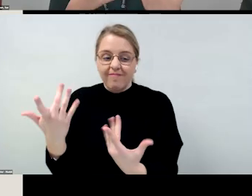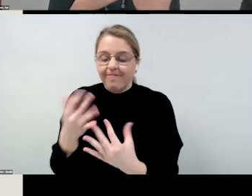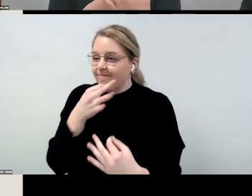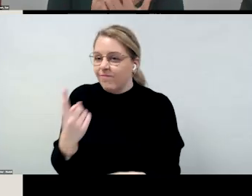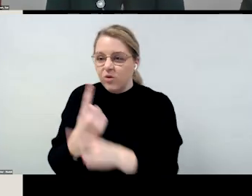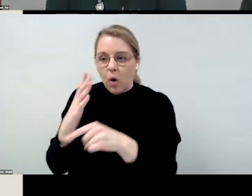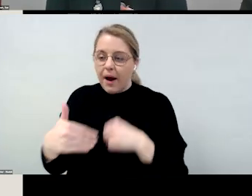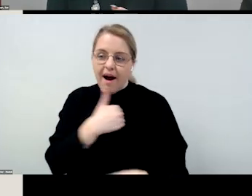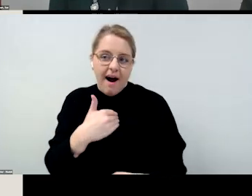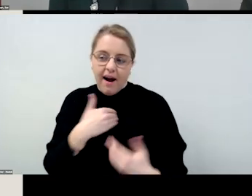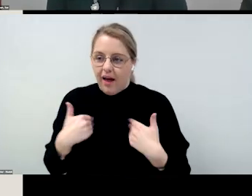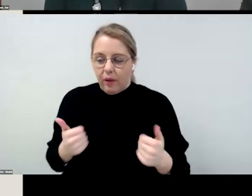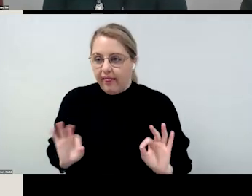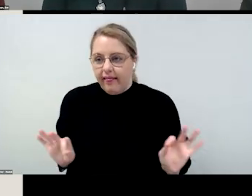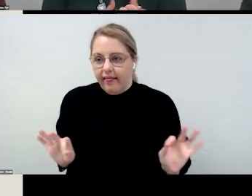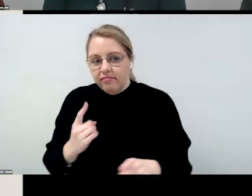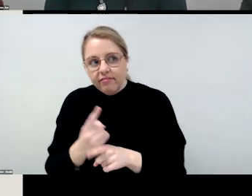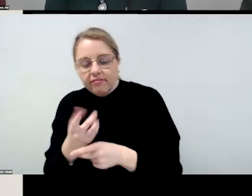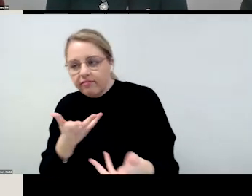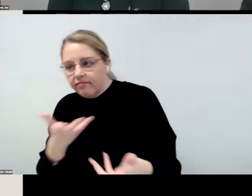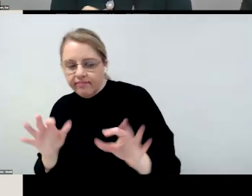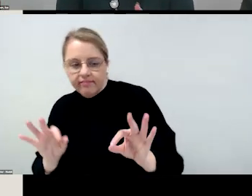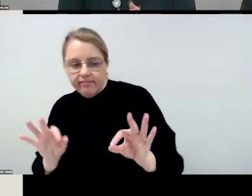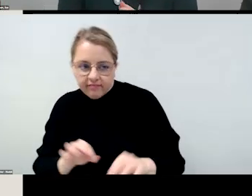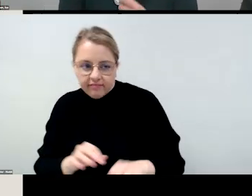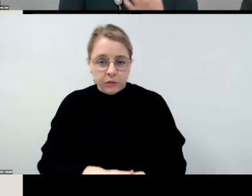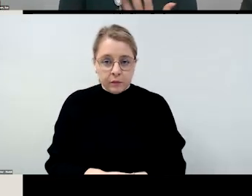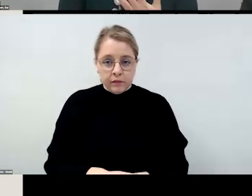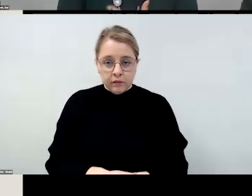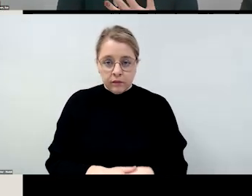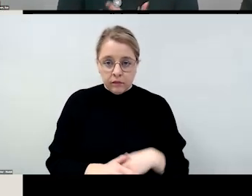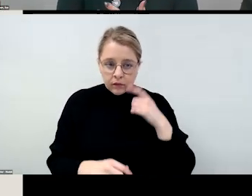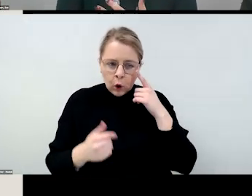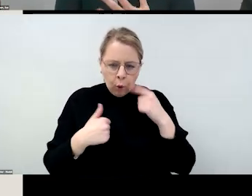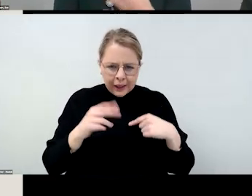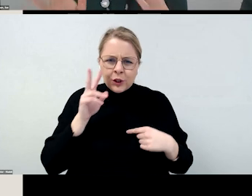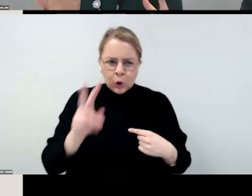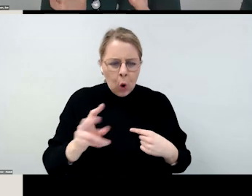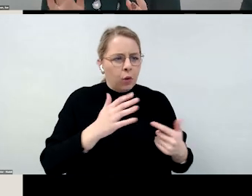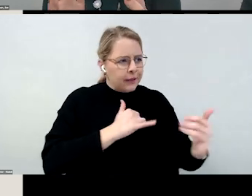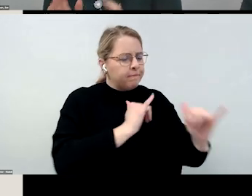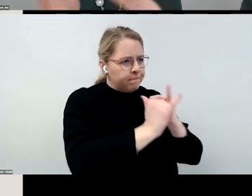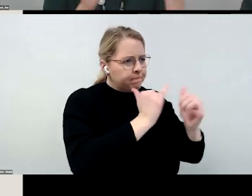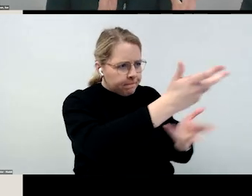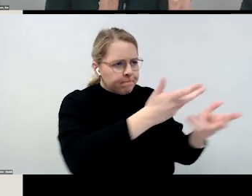something that really came out to us when we spoke about people through their healthcare journeys is lots of people told us, not just people with intellectual disability,